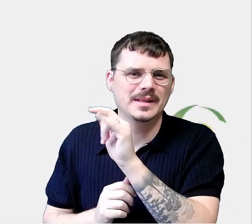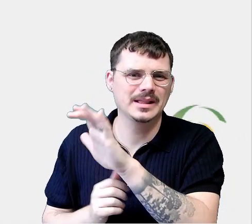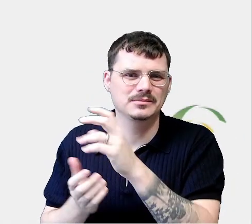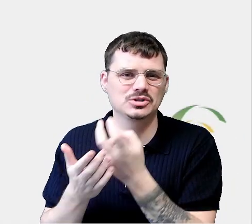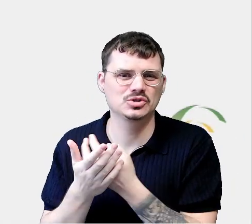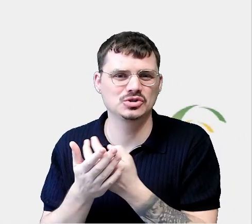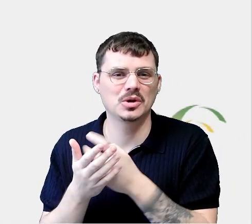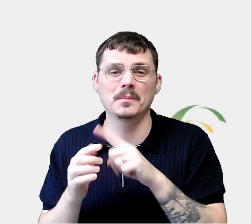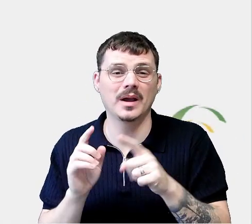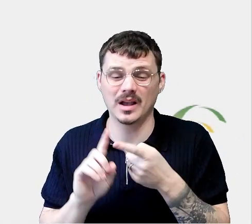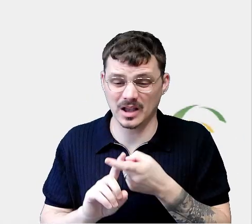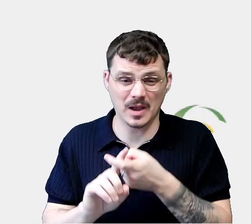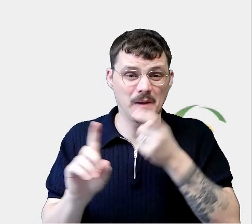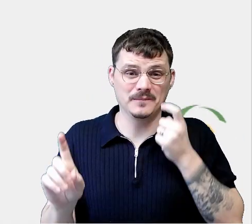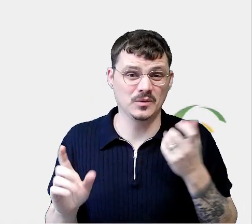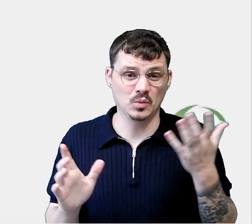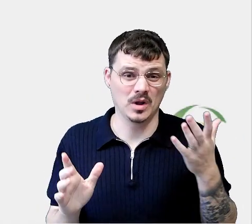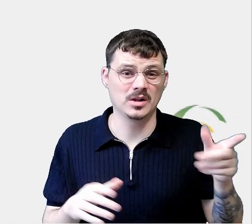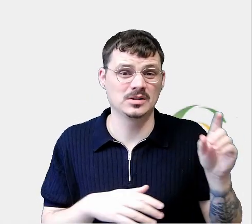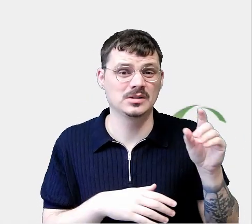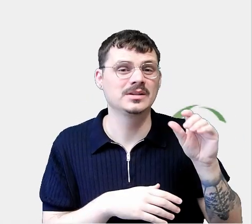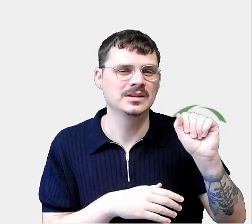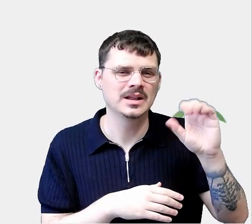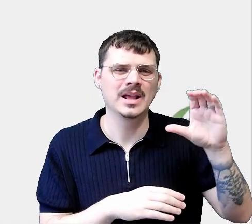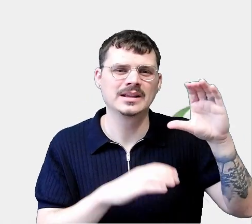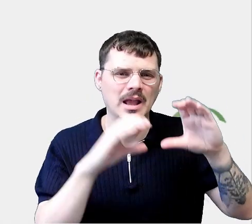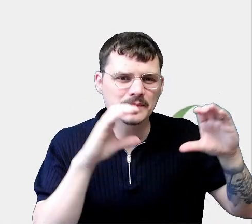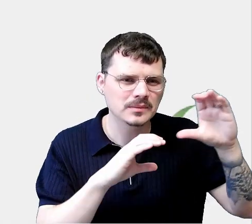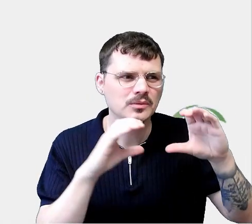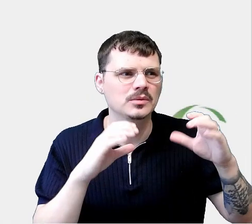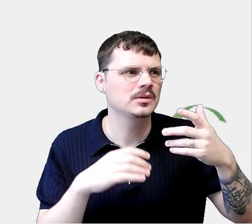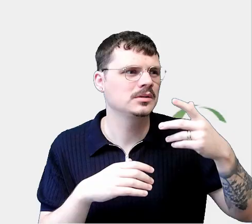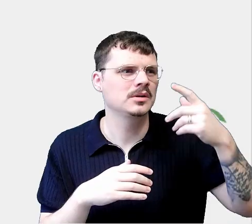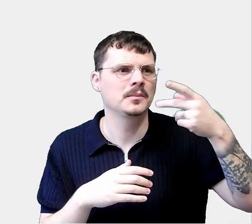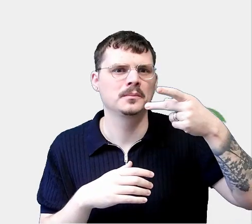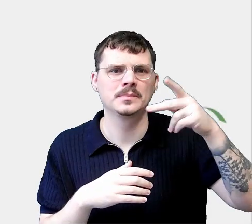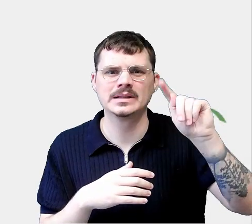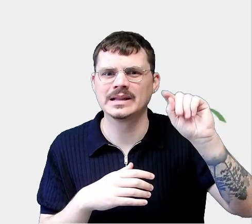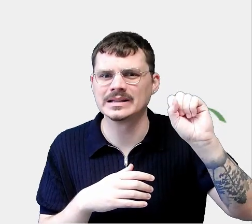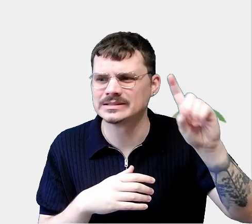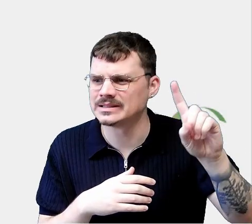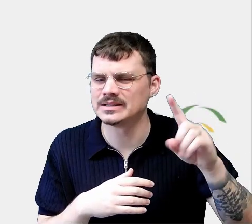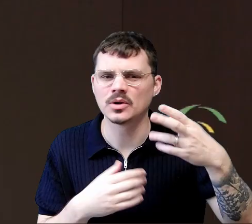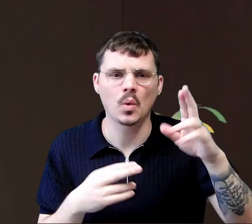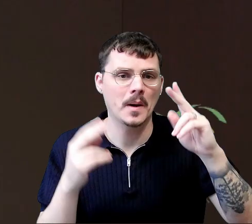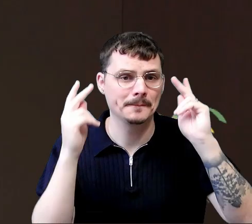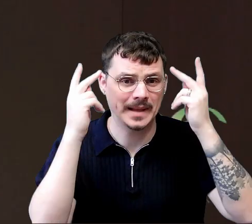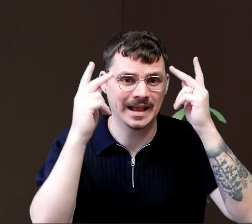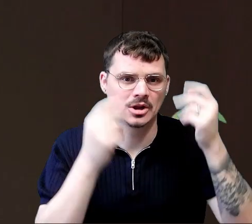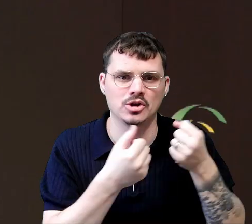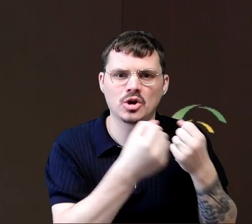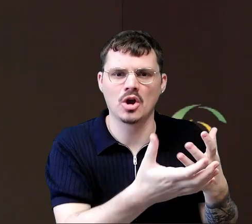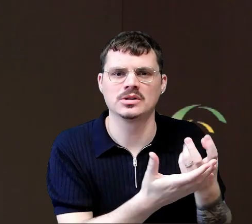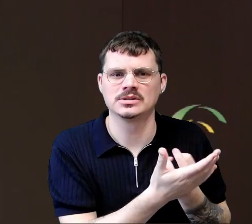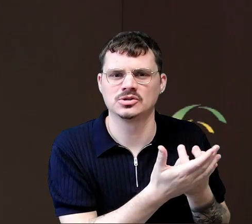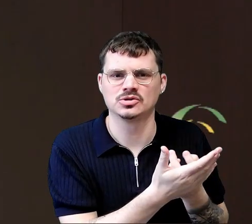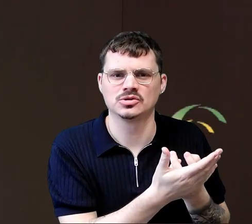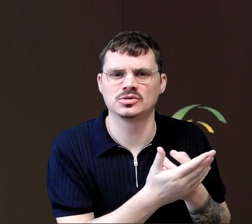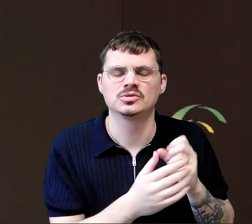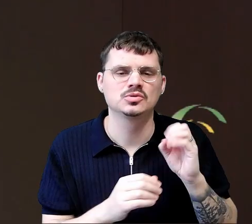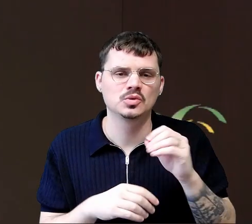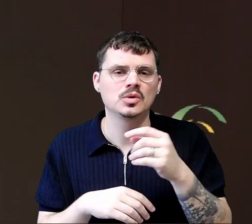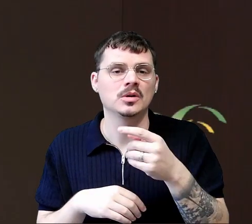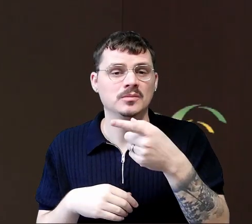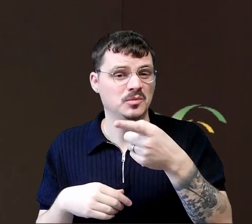but the origin is chemical, psychiatric, post-traumatic panic. So saying